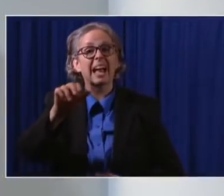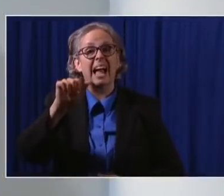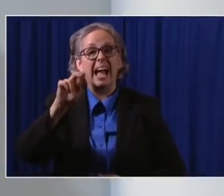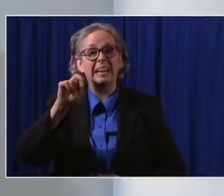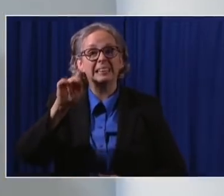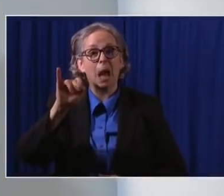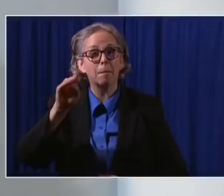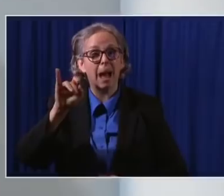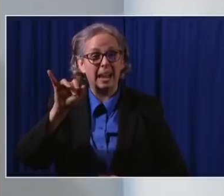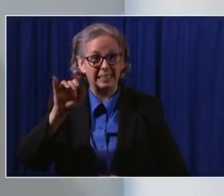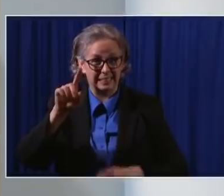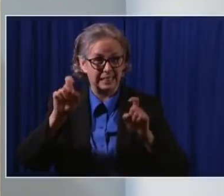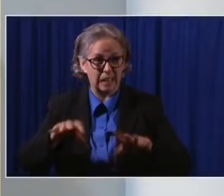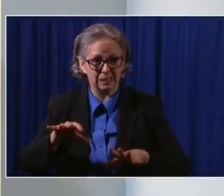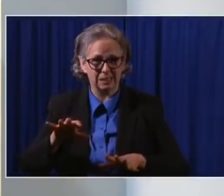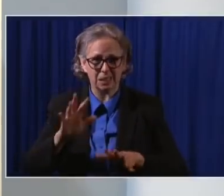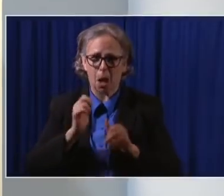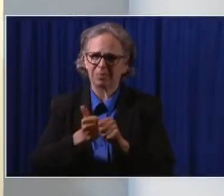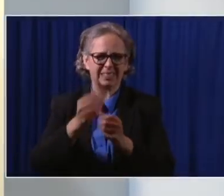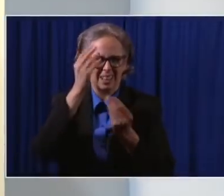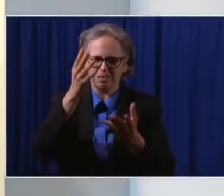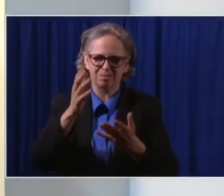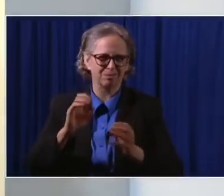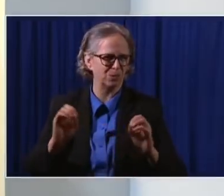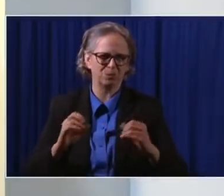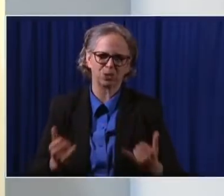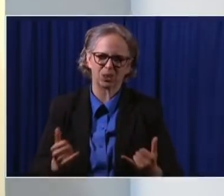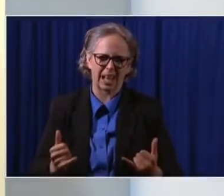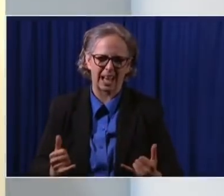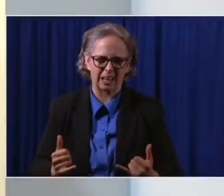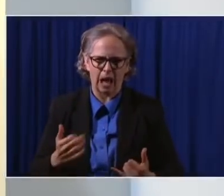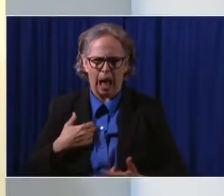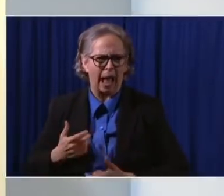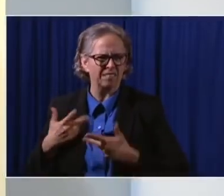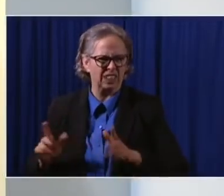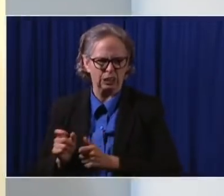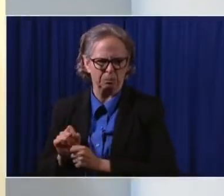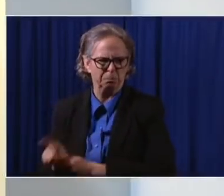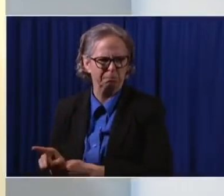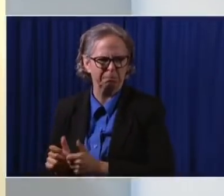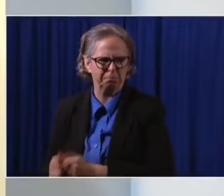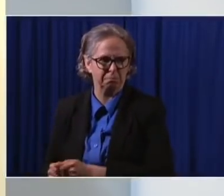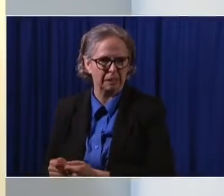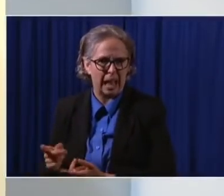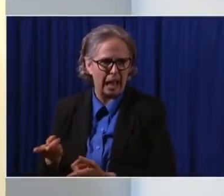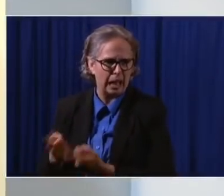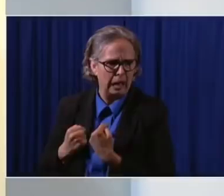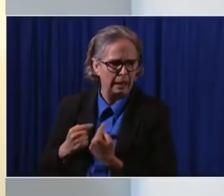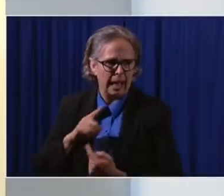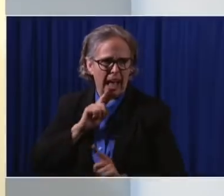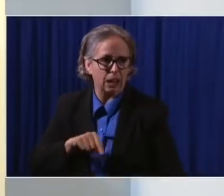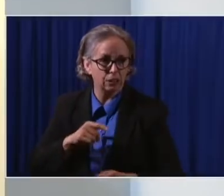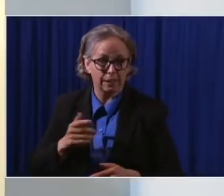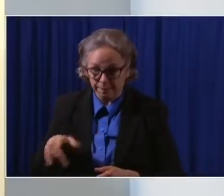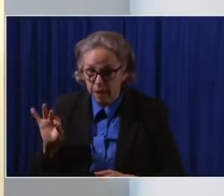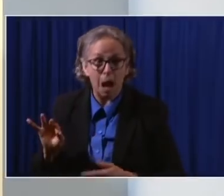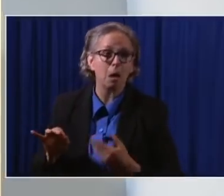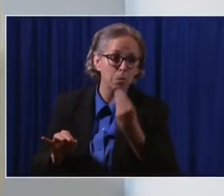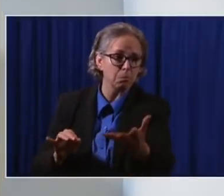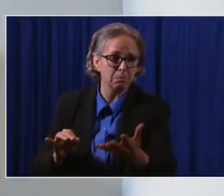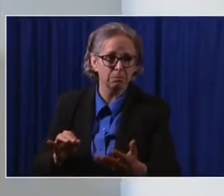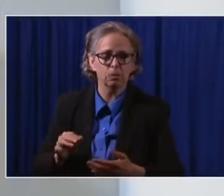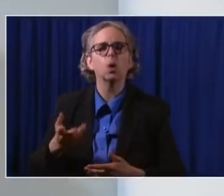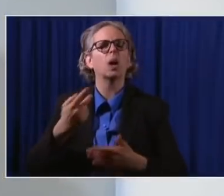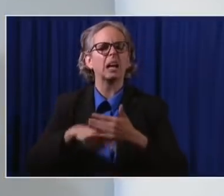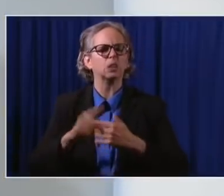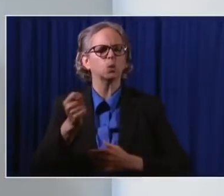I can find something, I've texted back to talk to the staff about if there's any updates, but I will give a full report on that on Tuesday, which